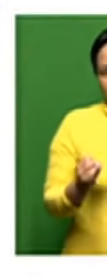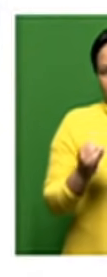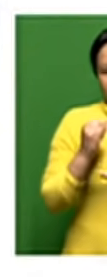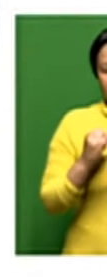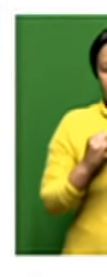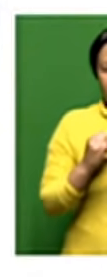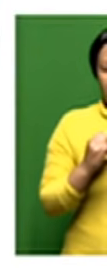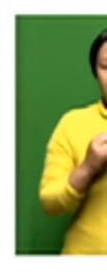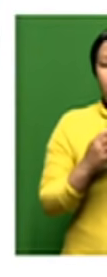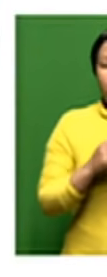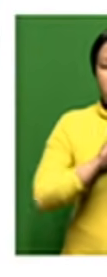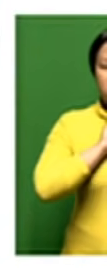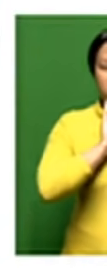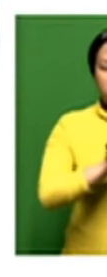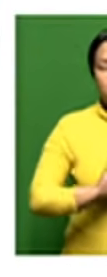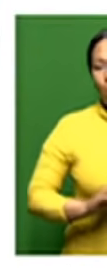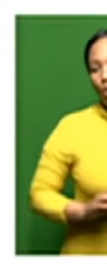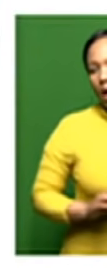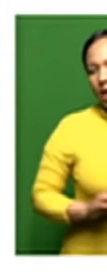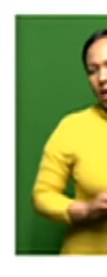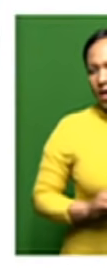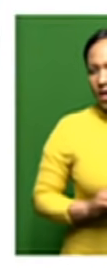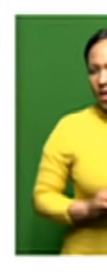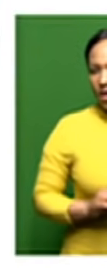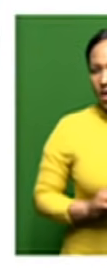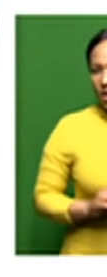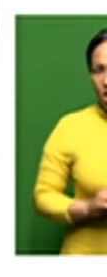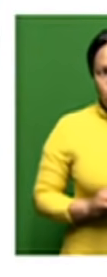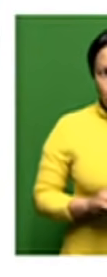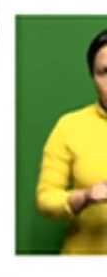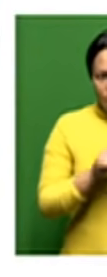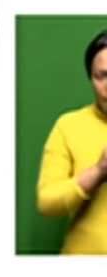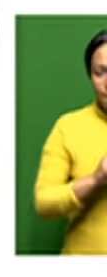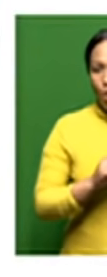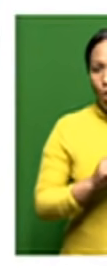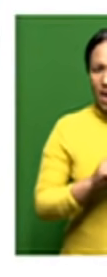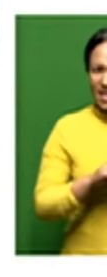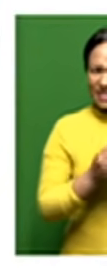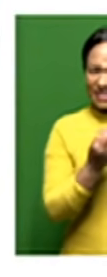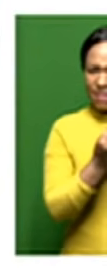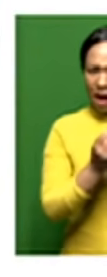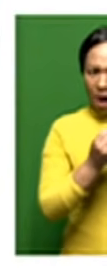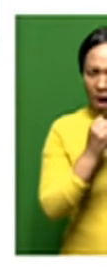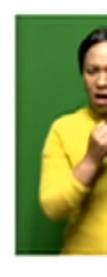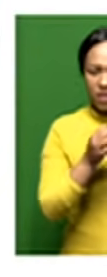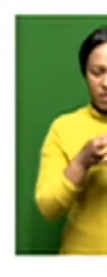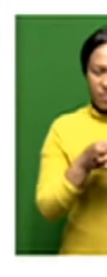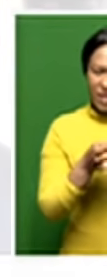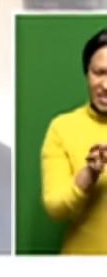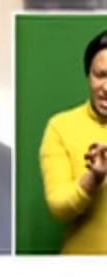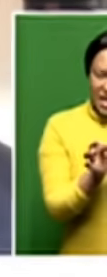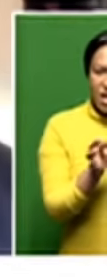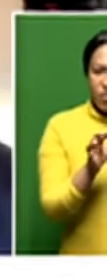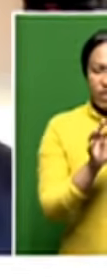when was this noticed? When exactly did you notice that there was this defect? And talk to us